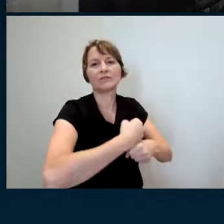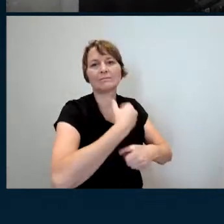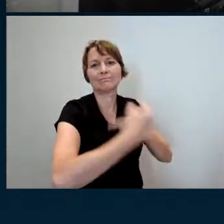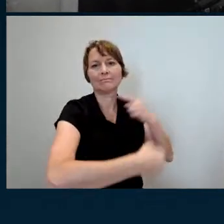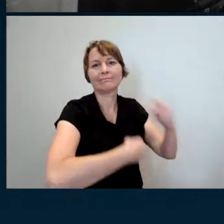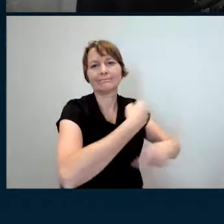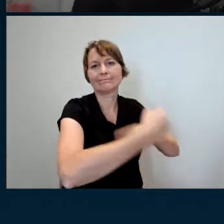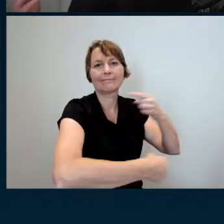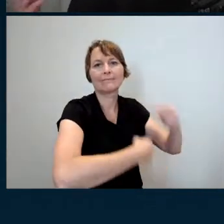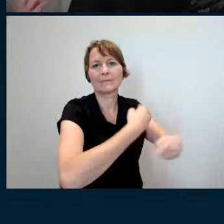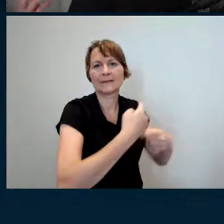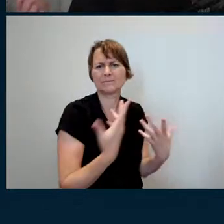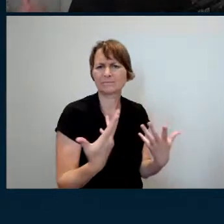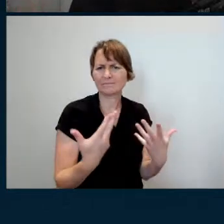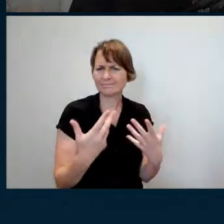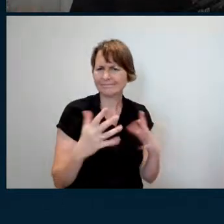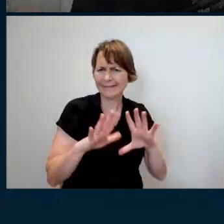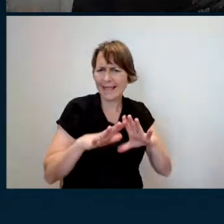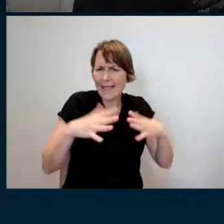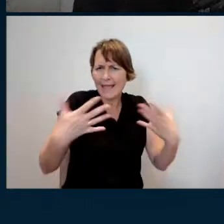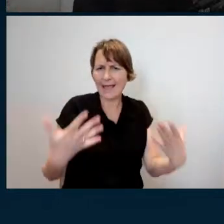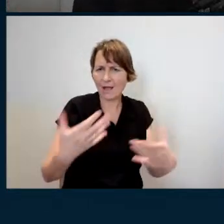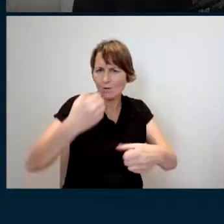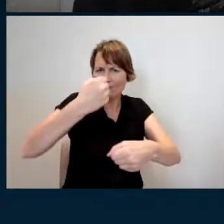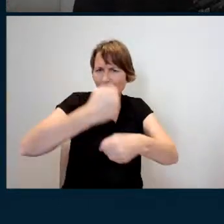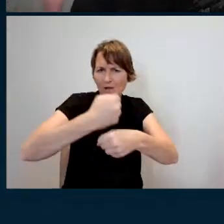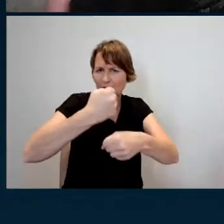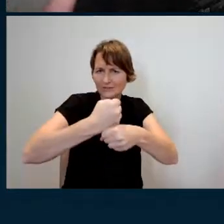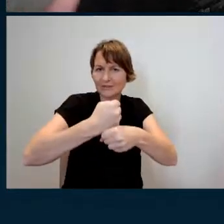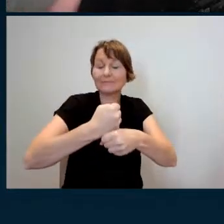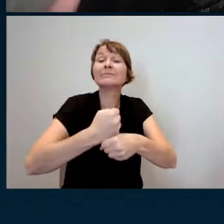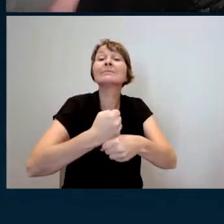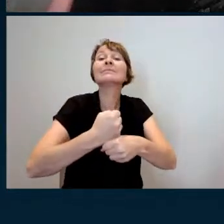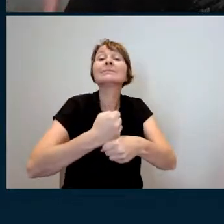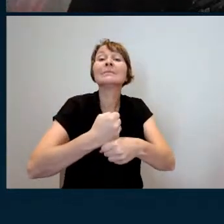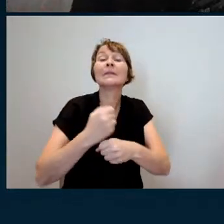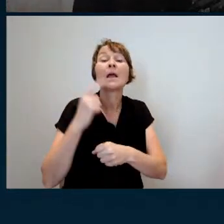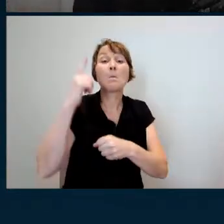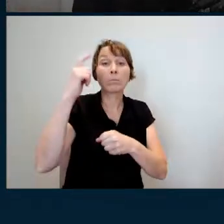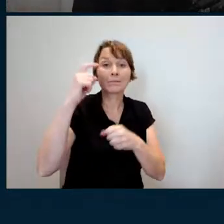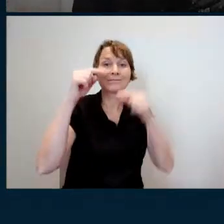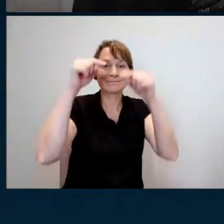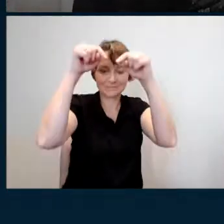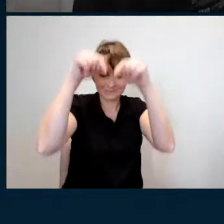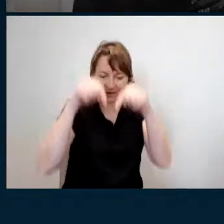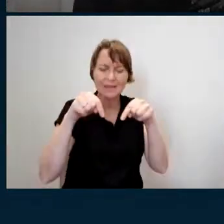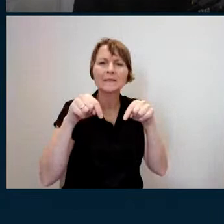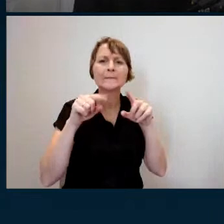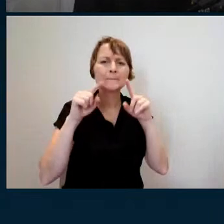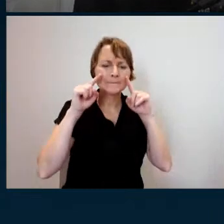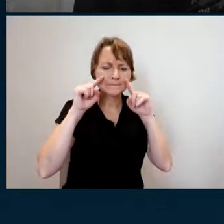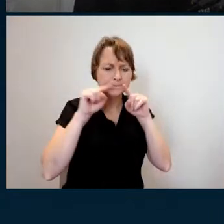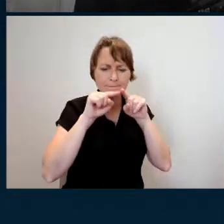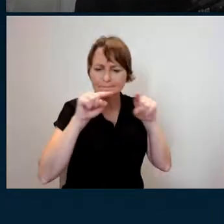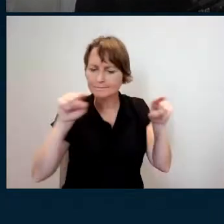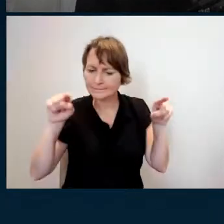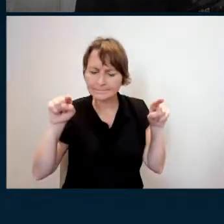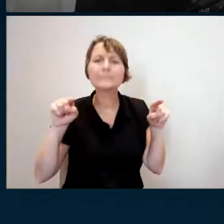What start function does is take control of, it takes an overview of my Azure